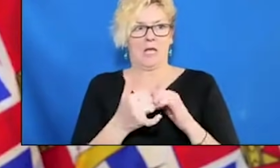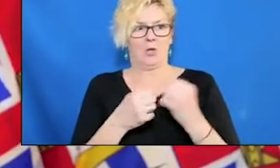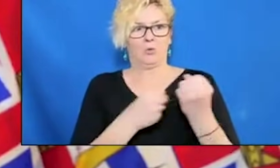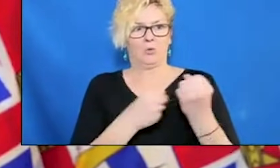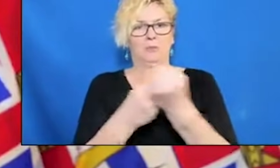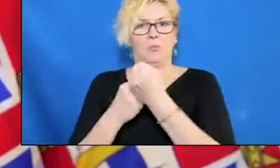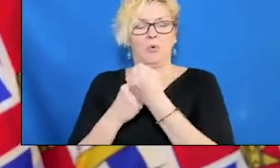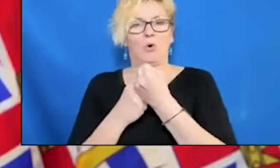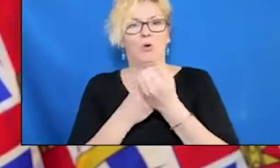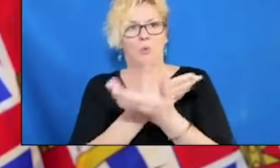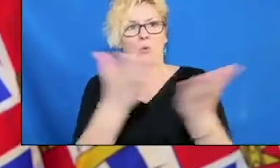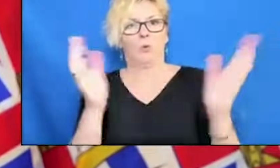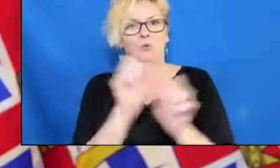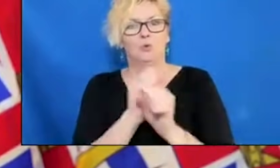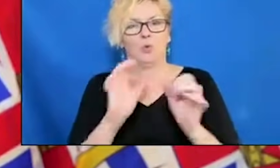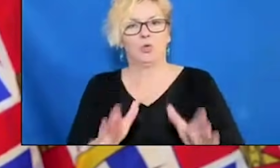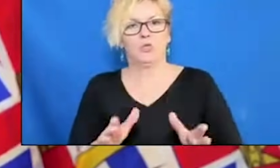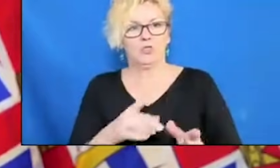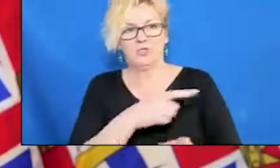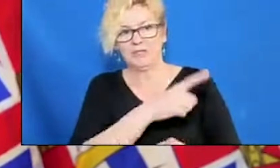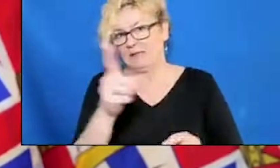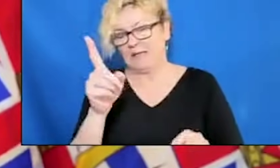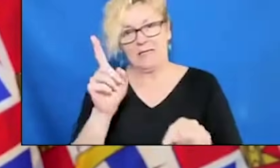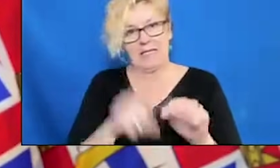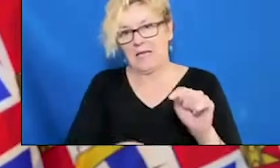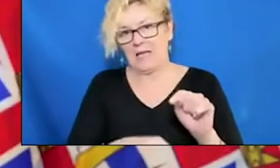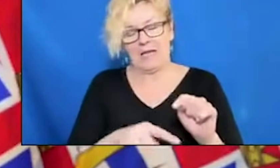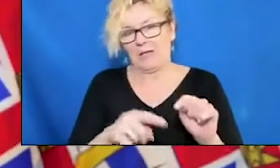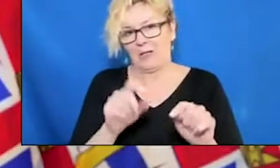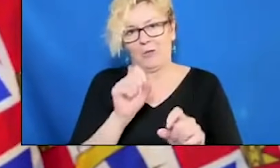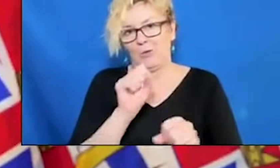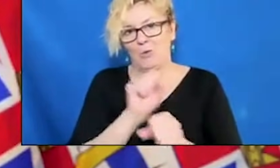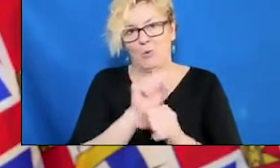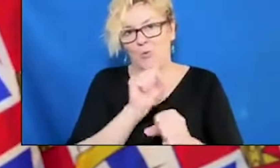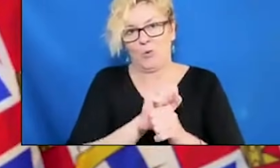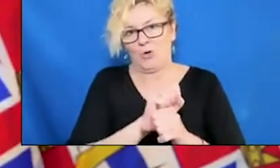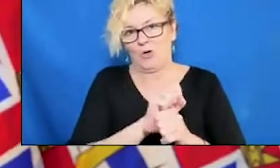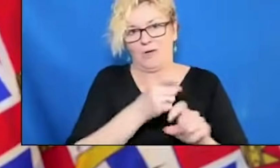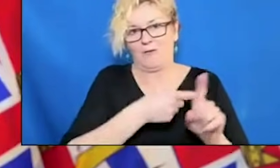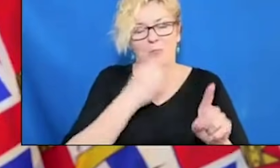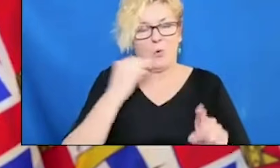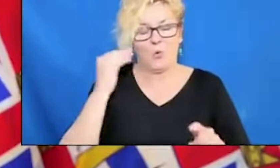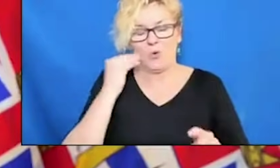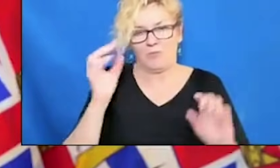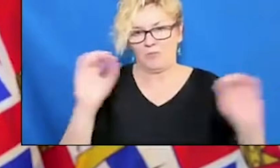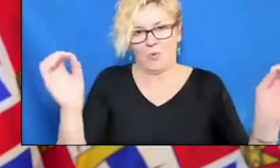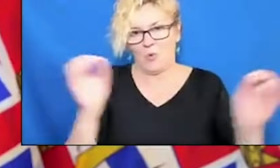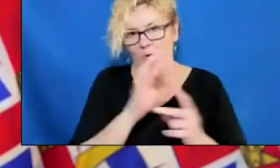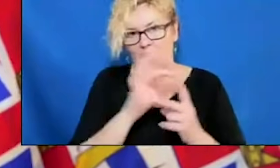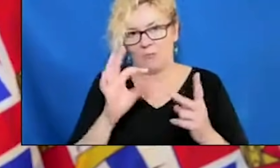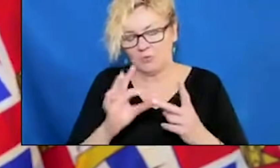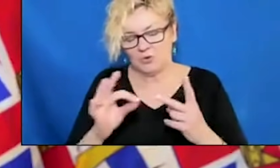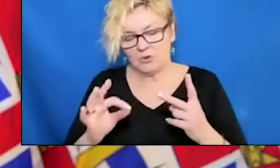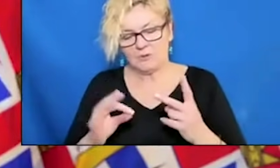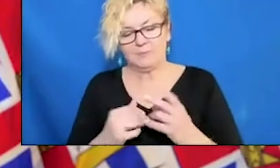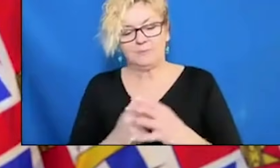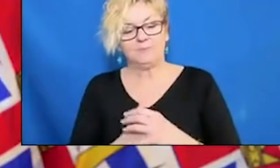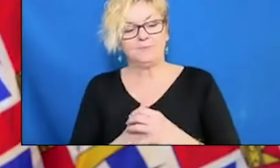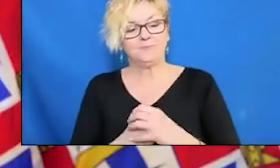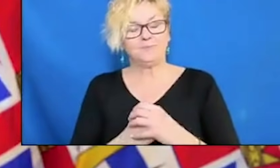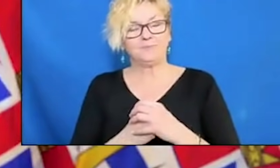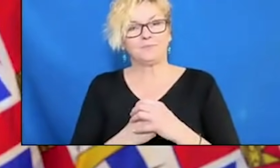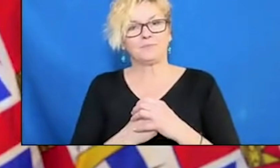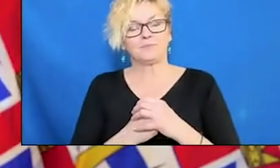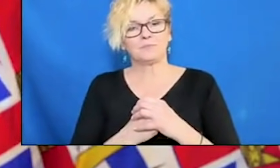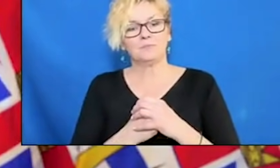to support people who cannot work from home. And that's why it is also looking at some of the higher risk environments